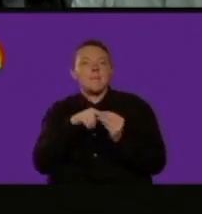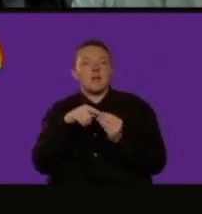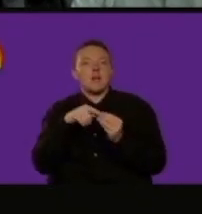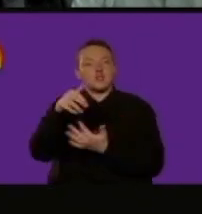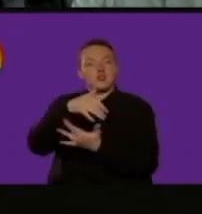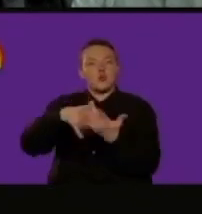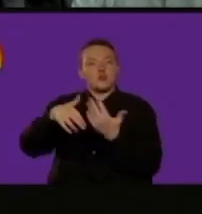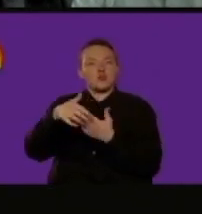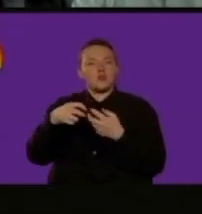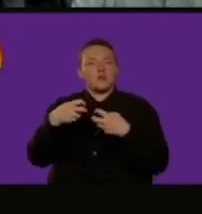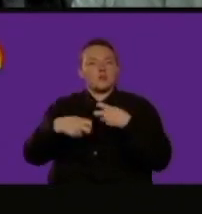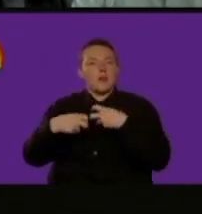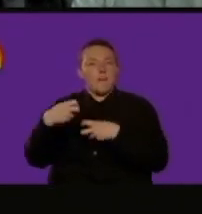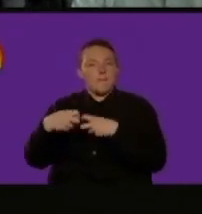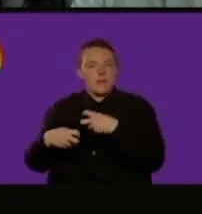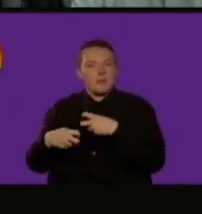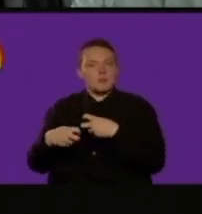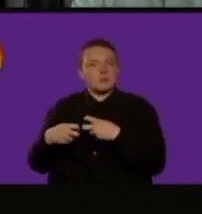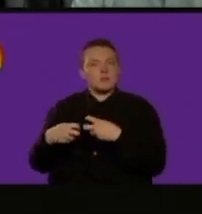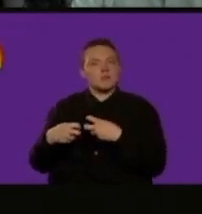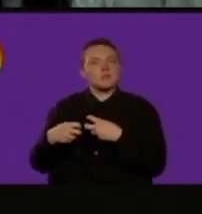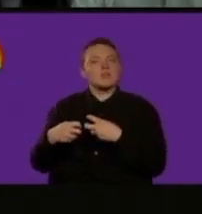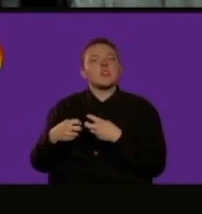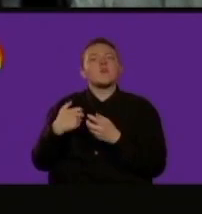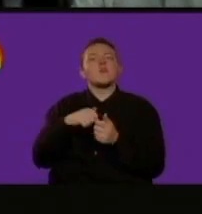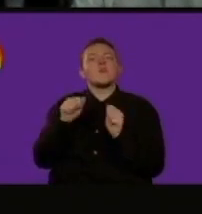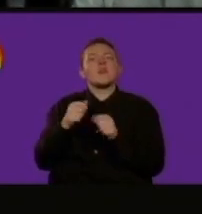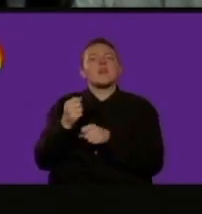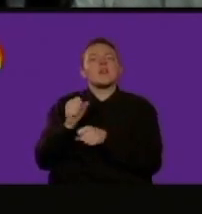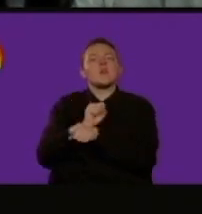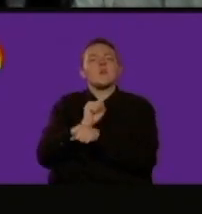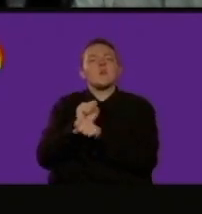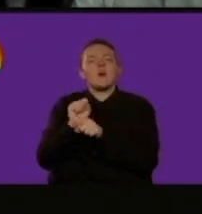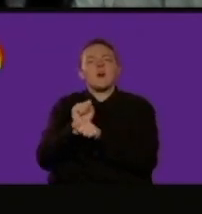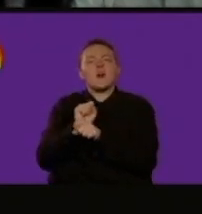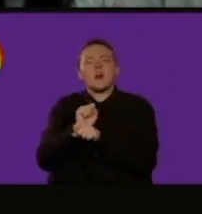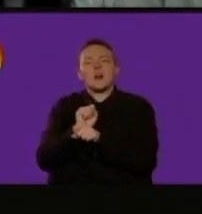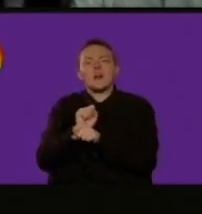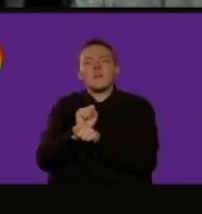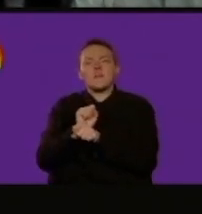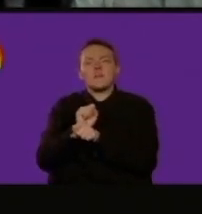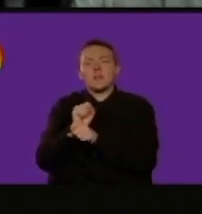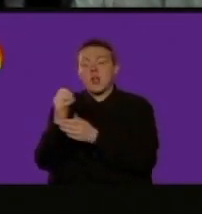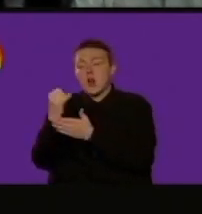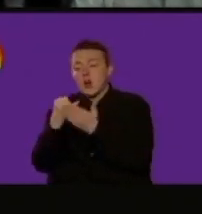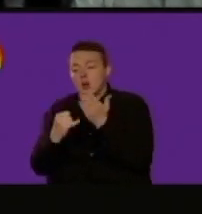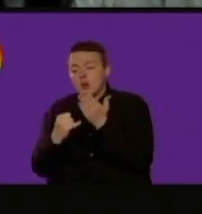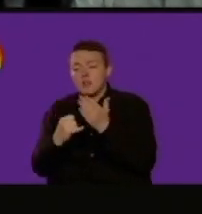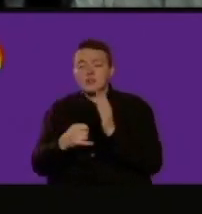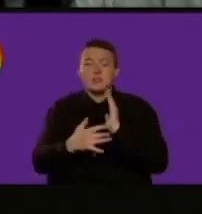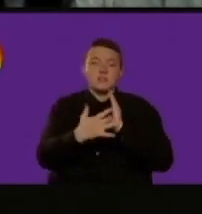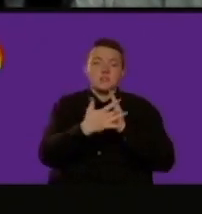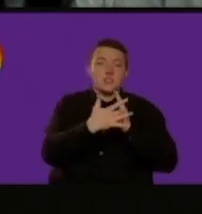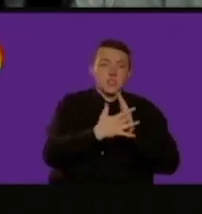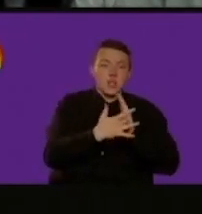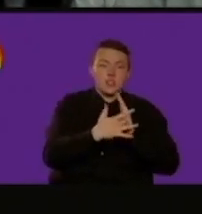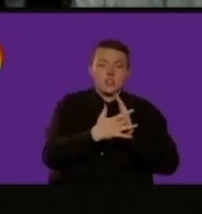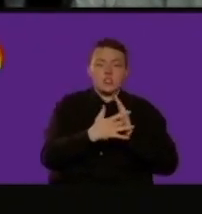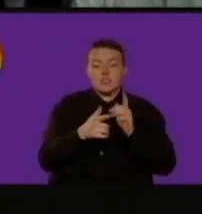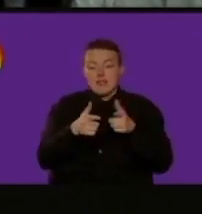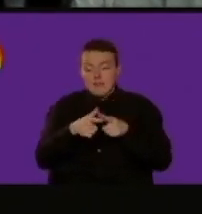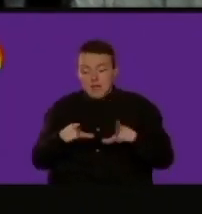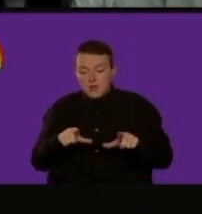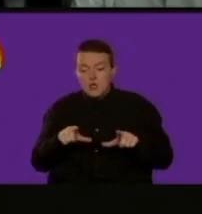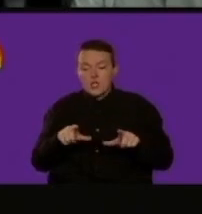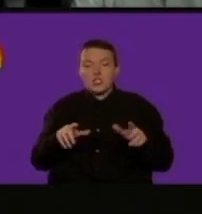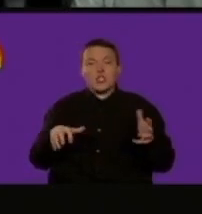systematic changes in the educational system, and there is no time for this cooperation among teachers. So